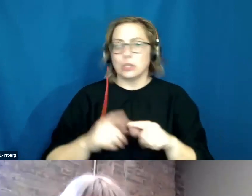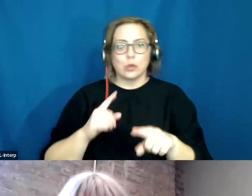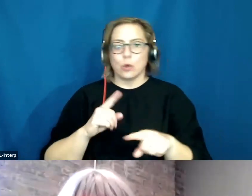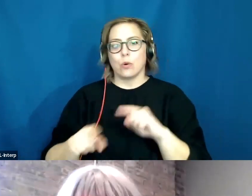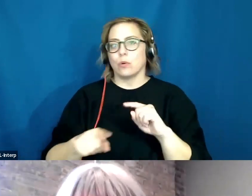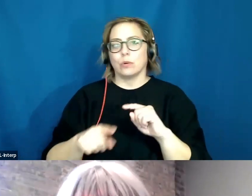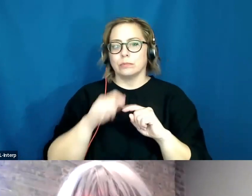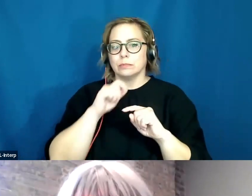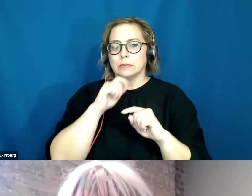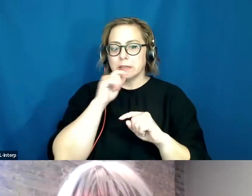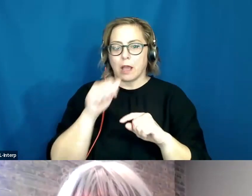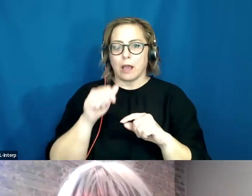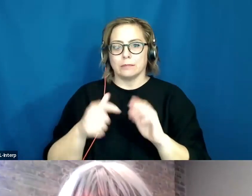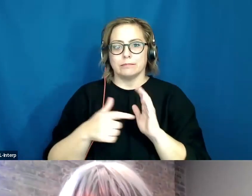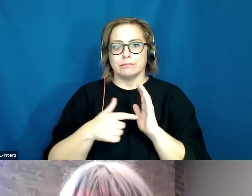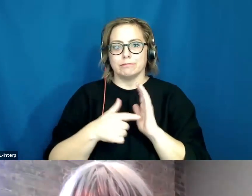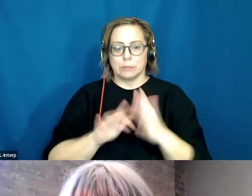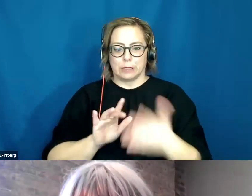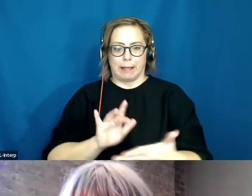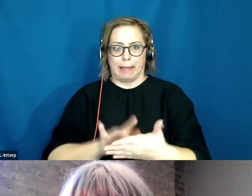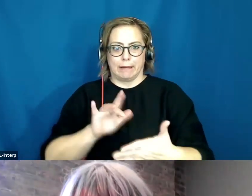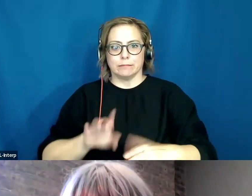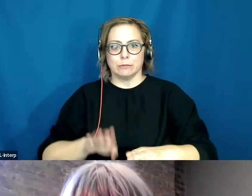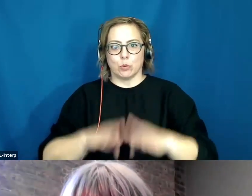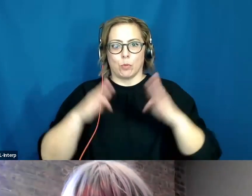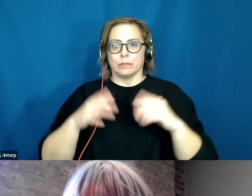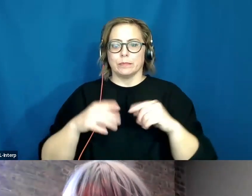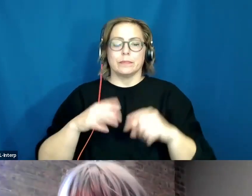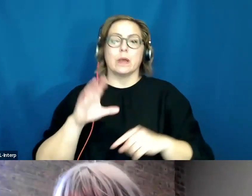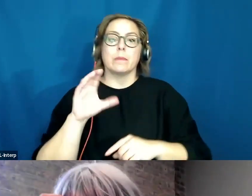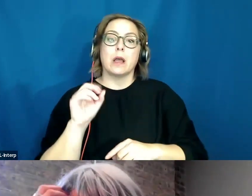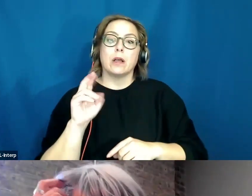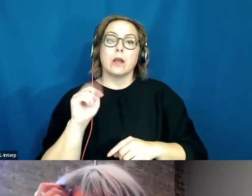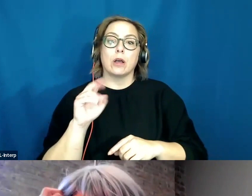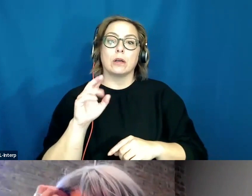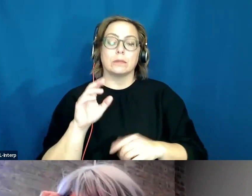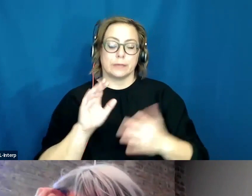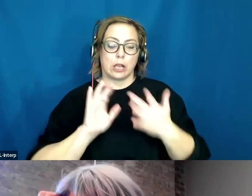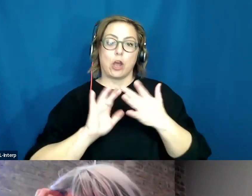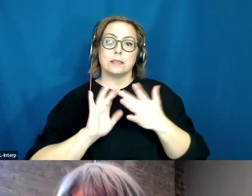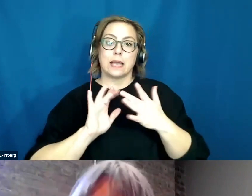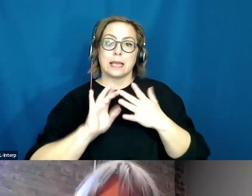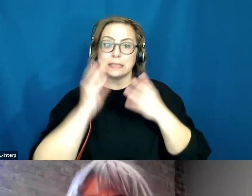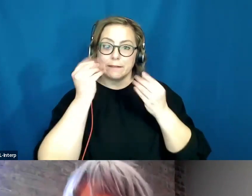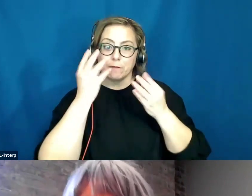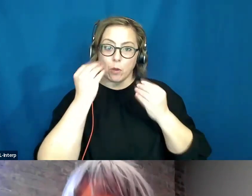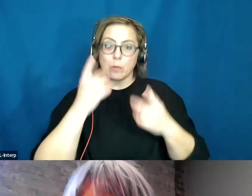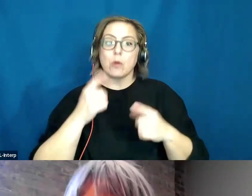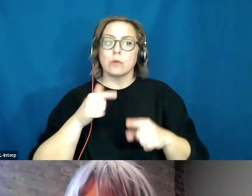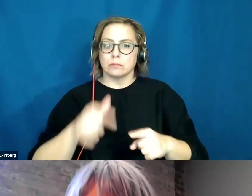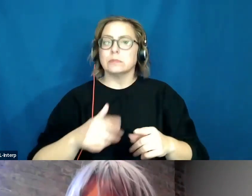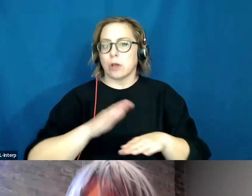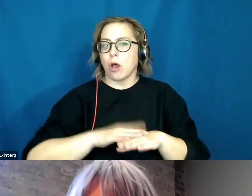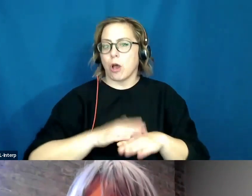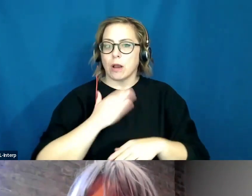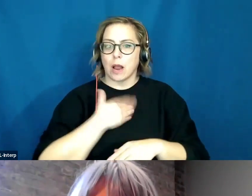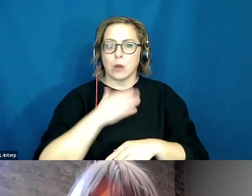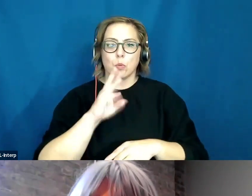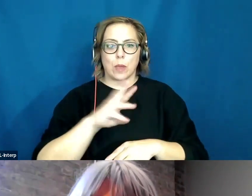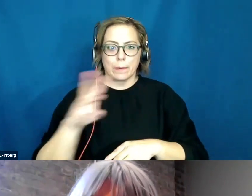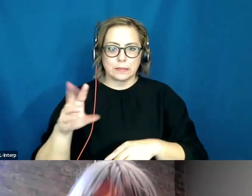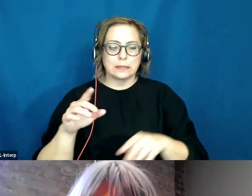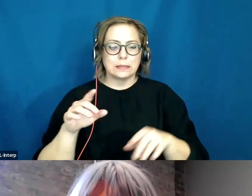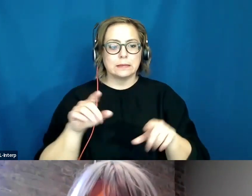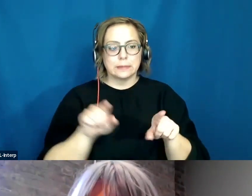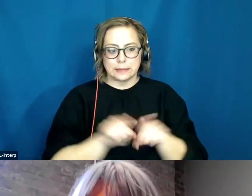be available. Okay. Yeah, my contact info is on all of our grant program information on our website, and Martine's is